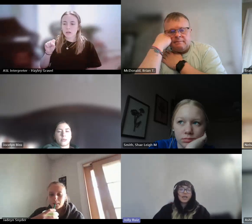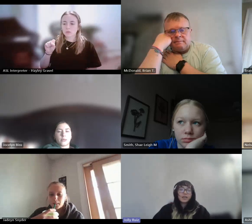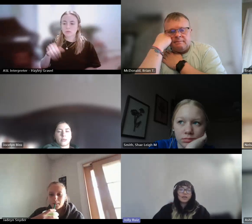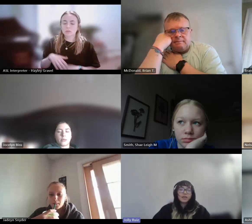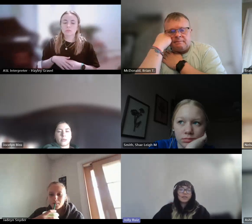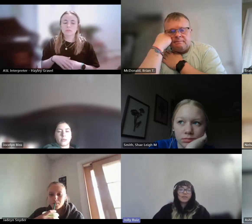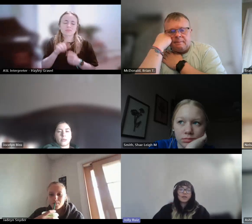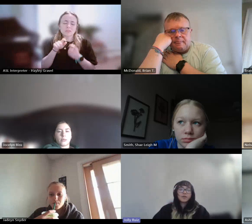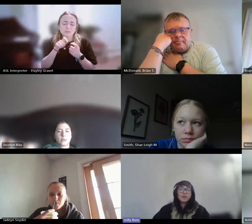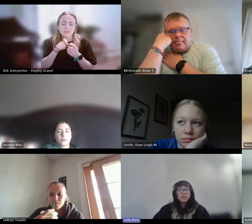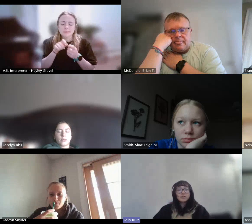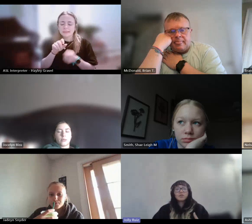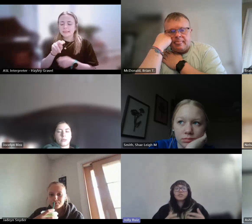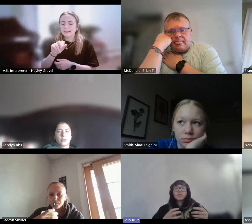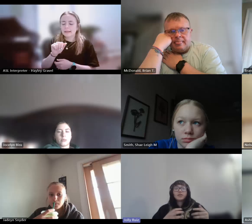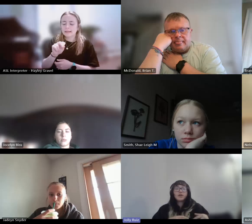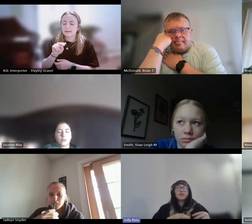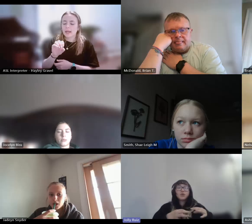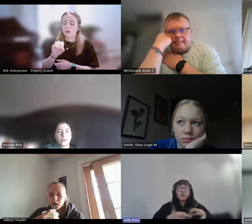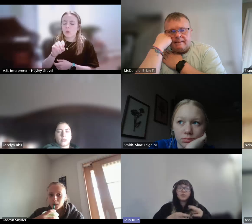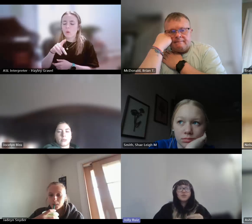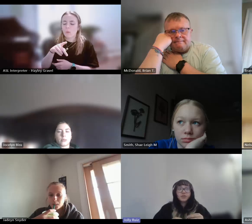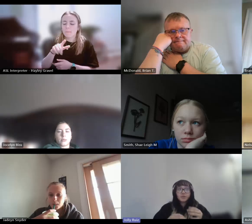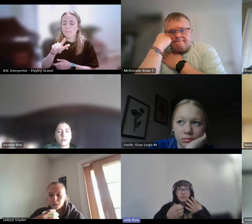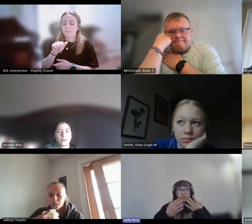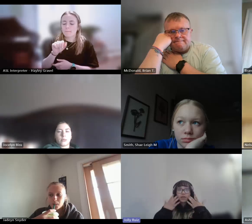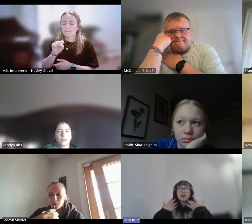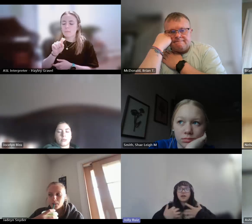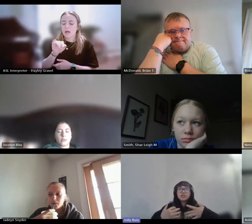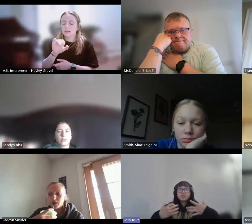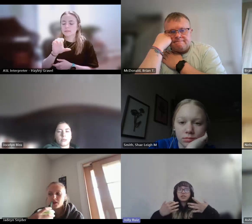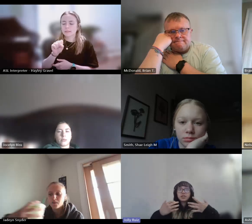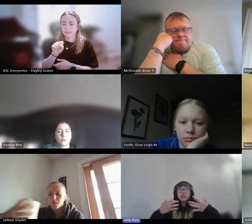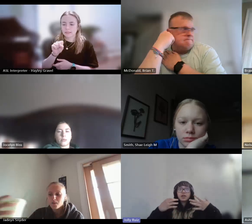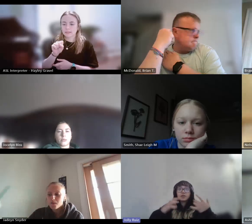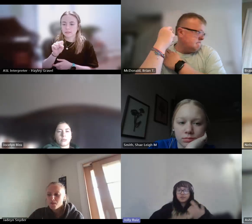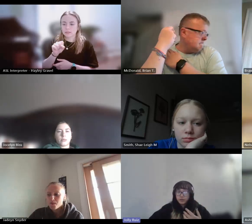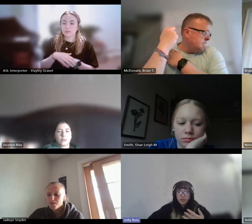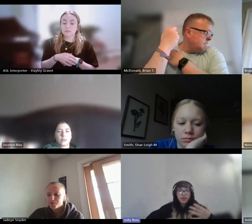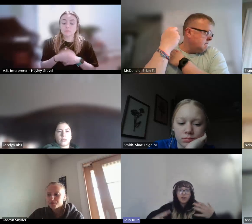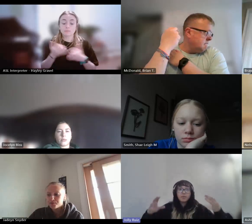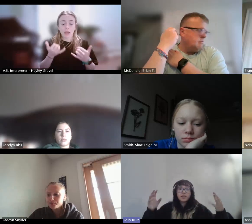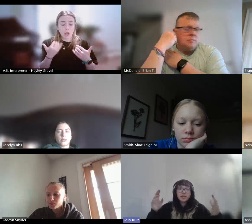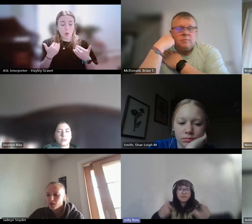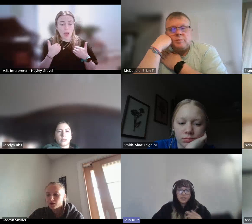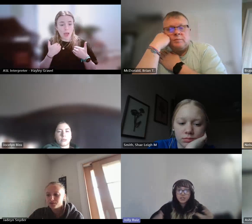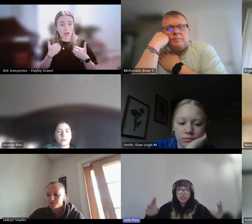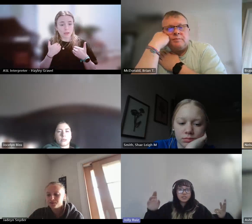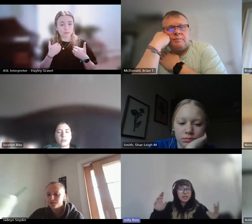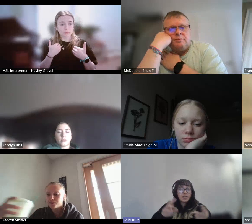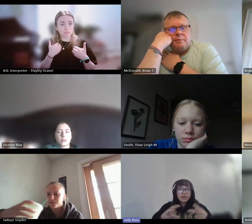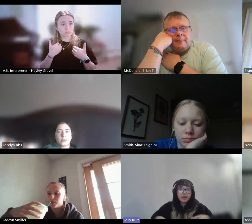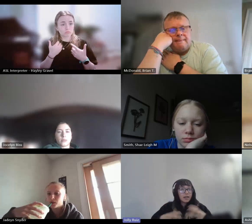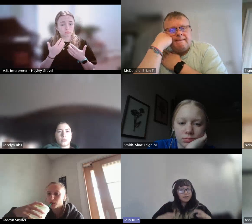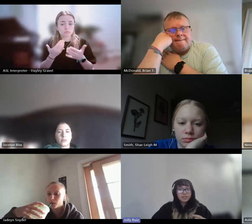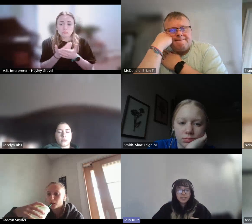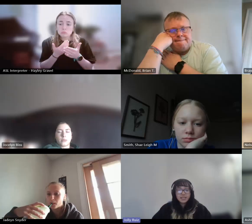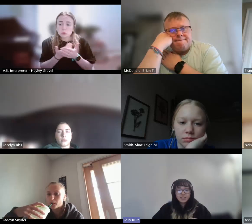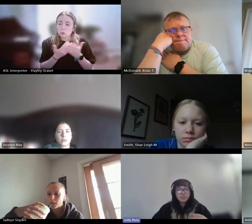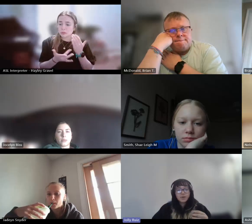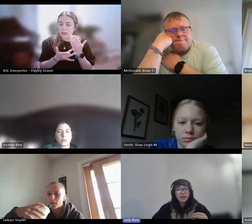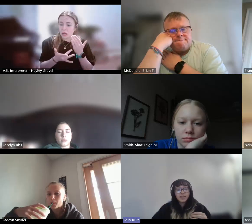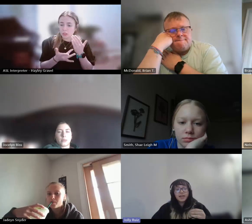nanoplastics, and in the current technologies that there are to remove them that are actually good for the environment, efficient, and